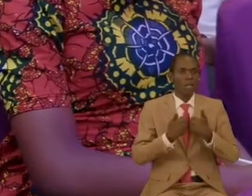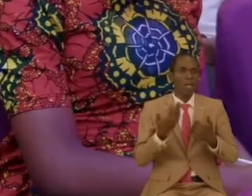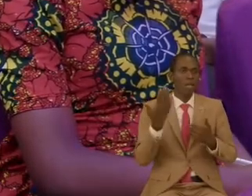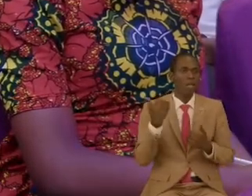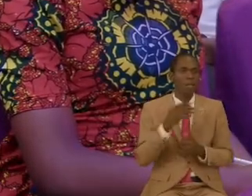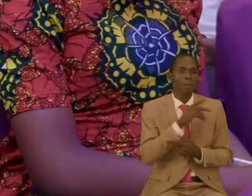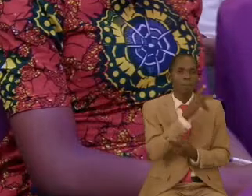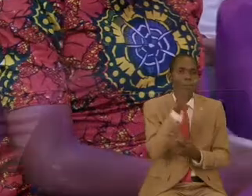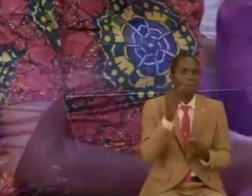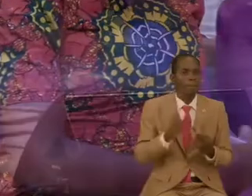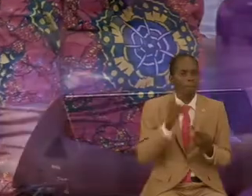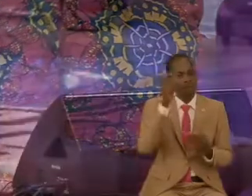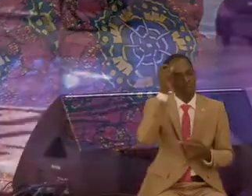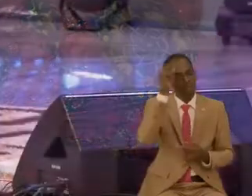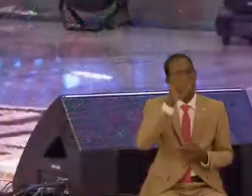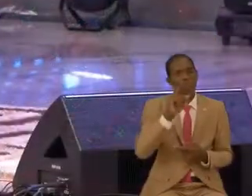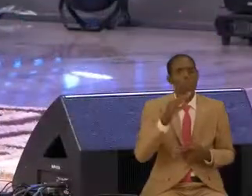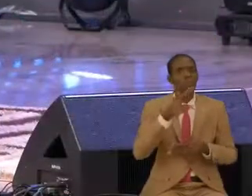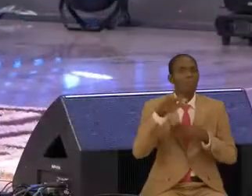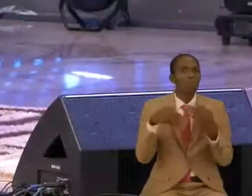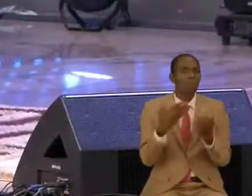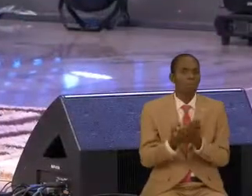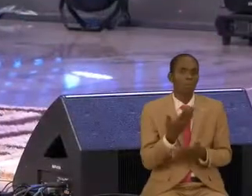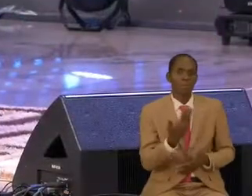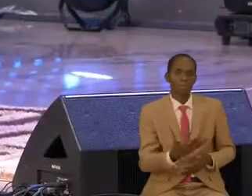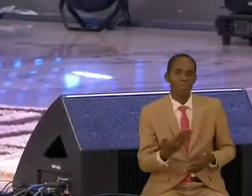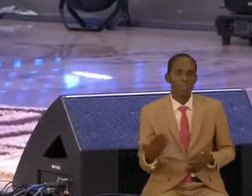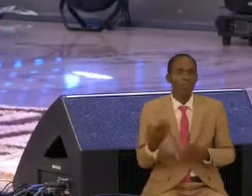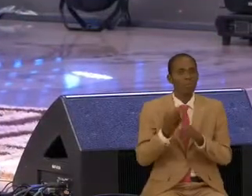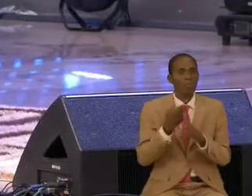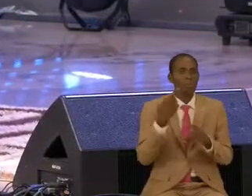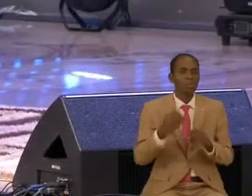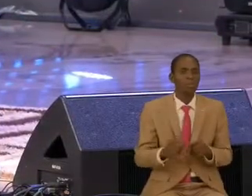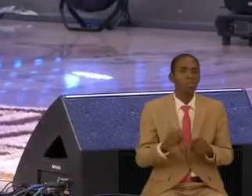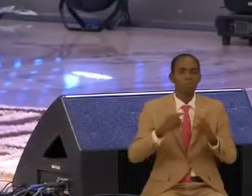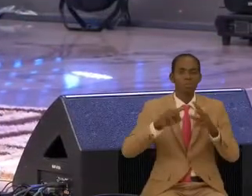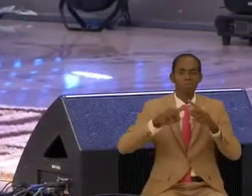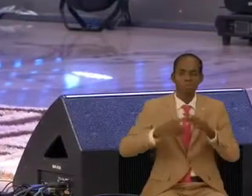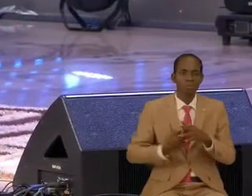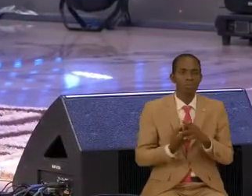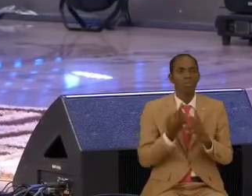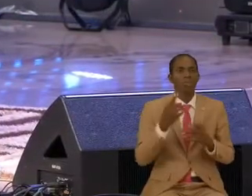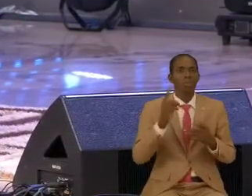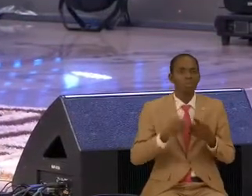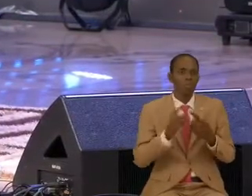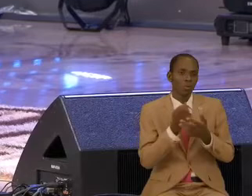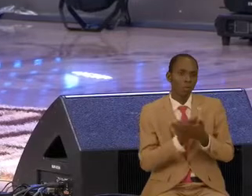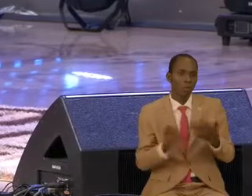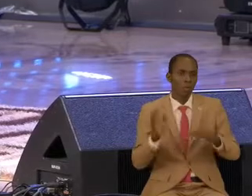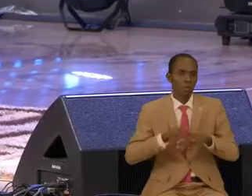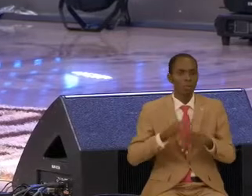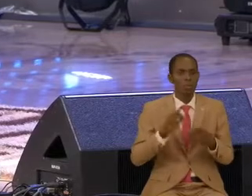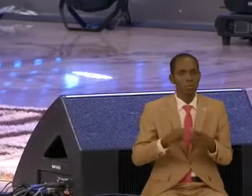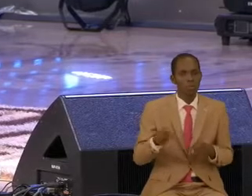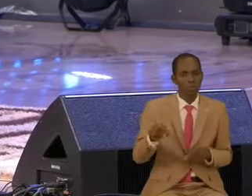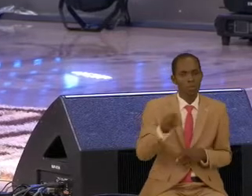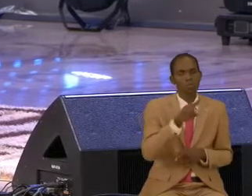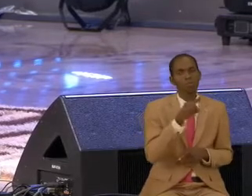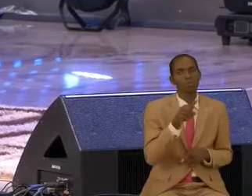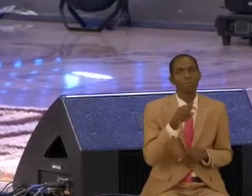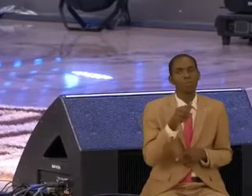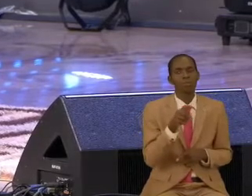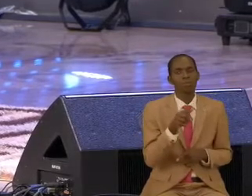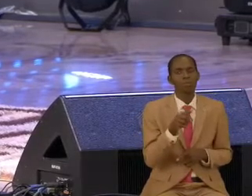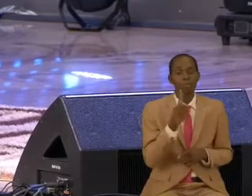perfect understanding of all things from the very first, to write unto thee.